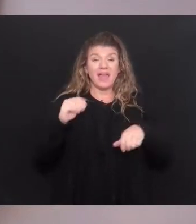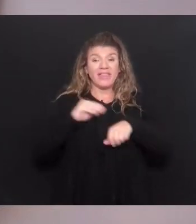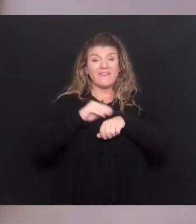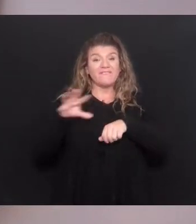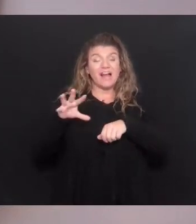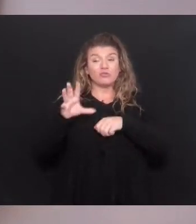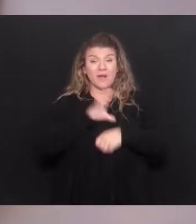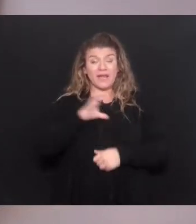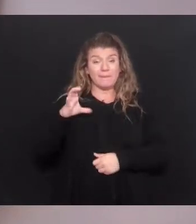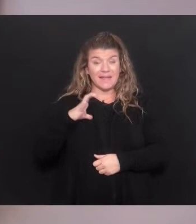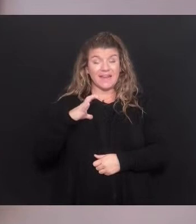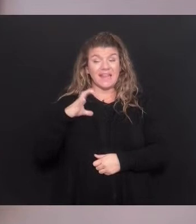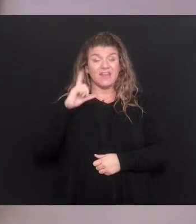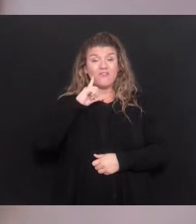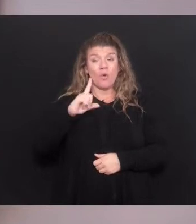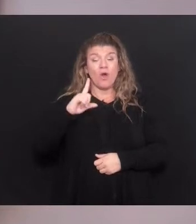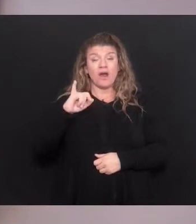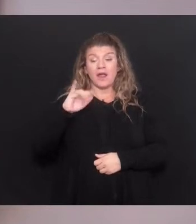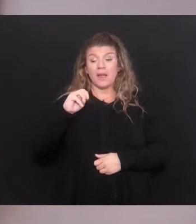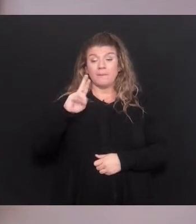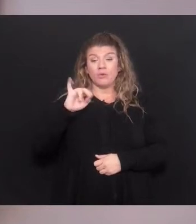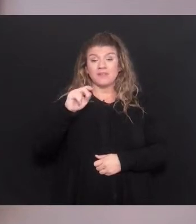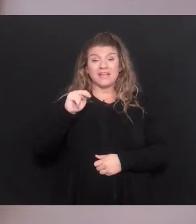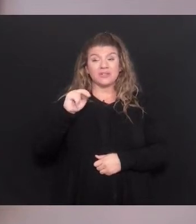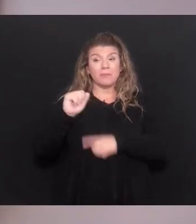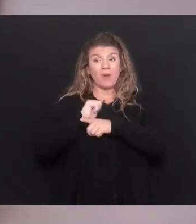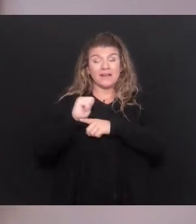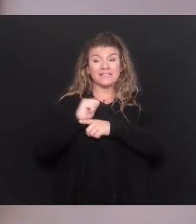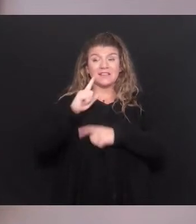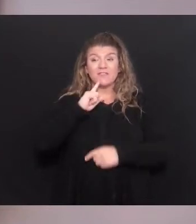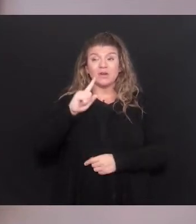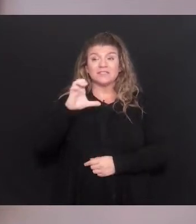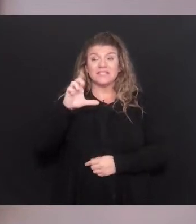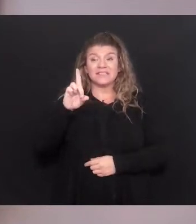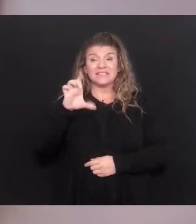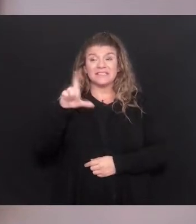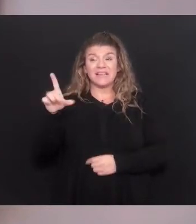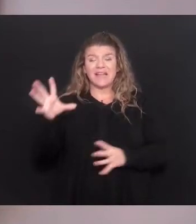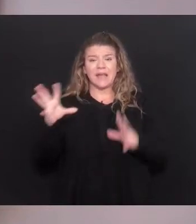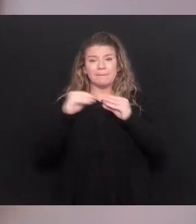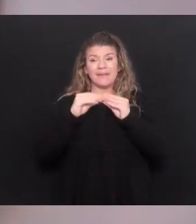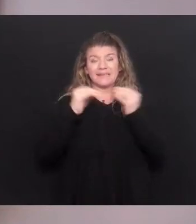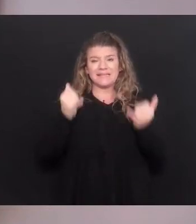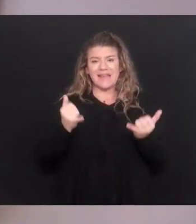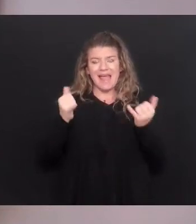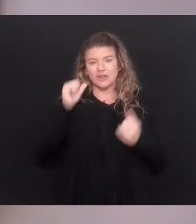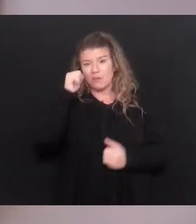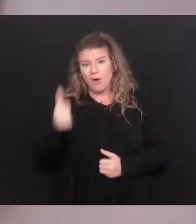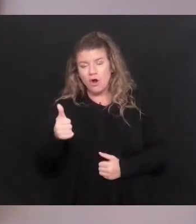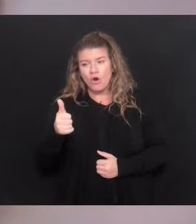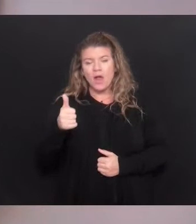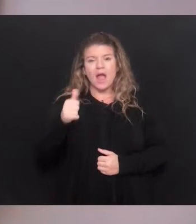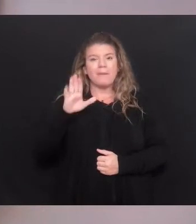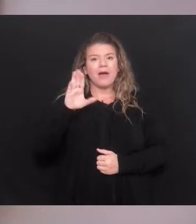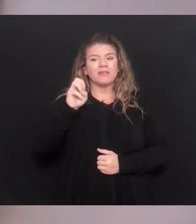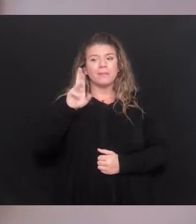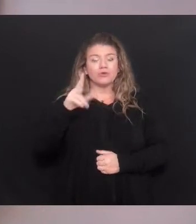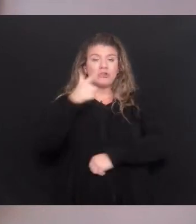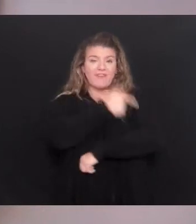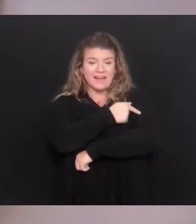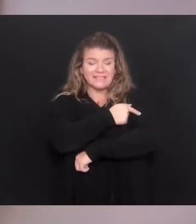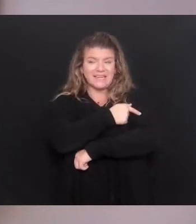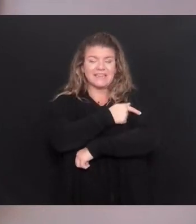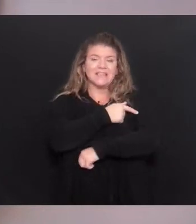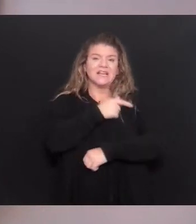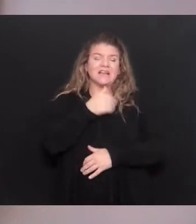on Immunization Practices from the Centers for Disease Control is meeting today and tomorrow about the booster vaccines. Remember,